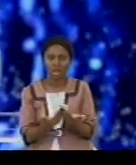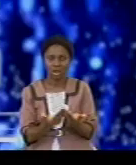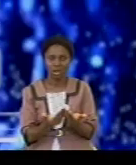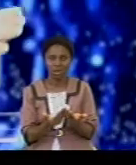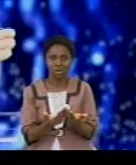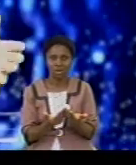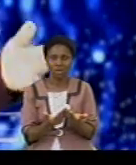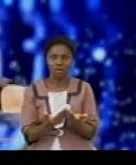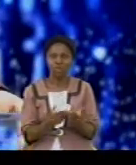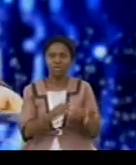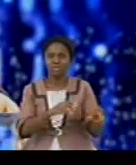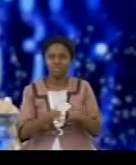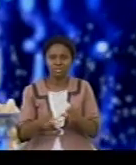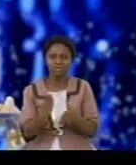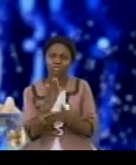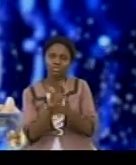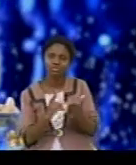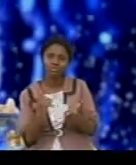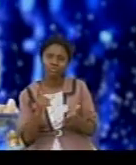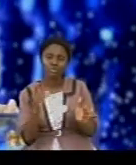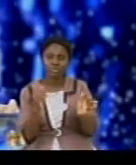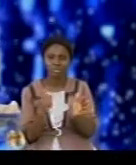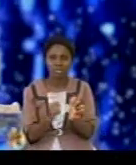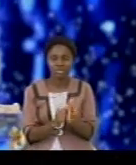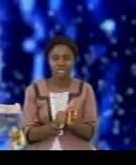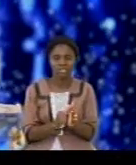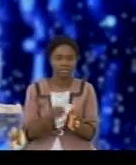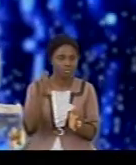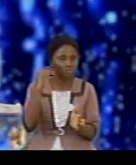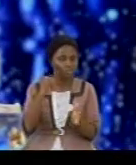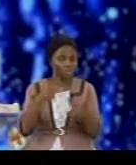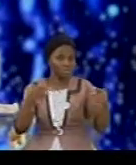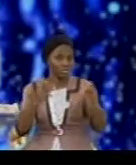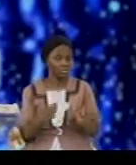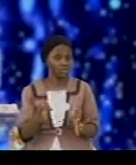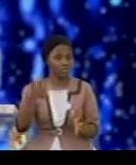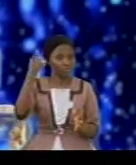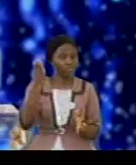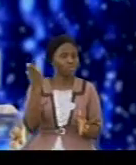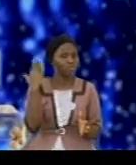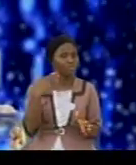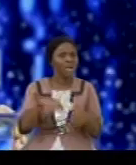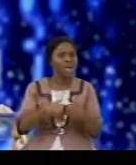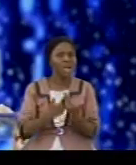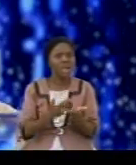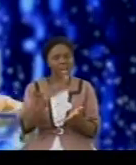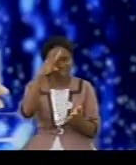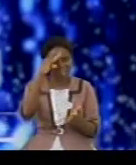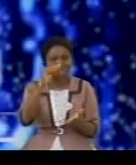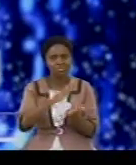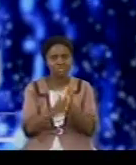did he manage to become a citizen of the kingdom of God?